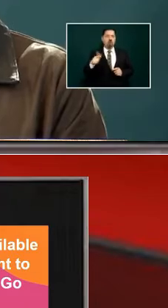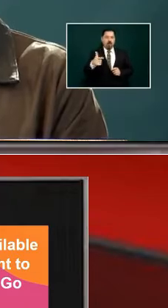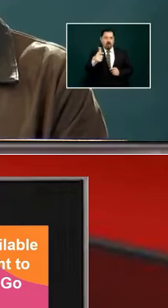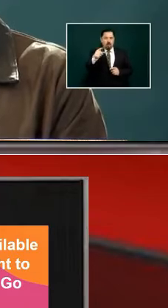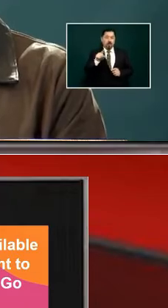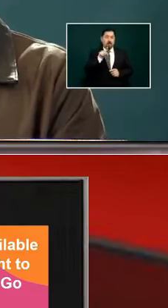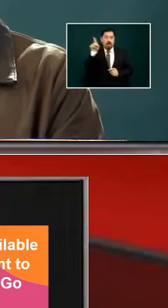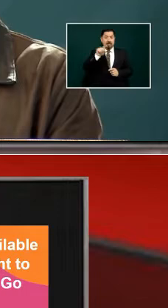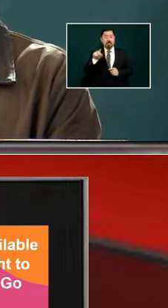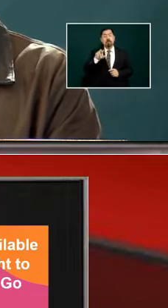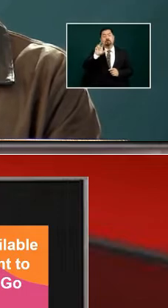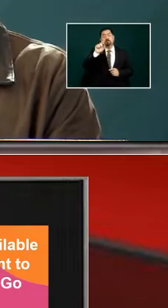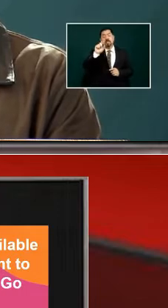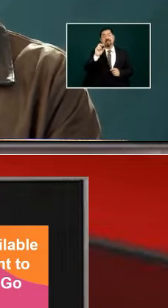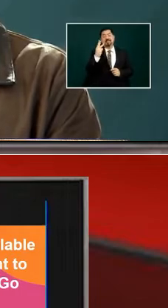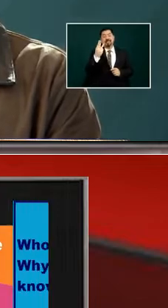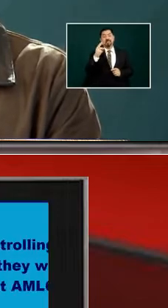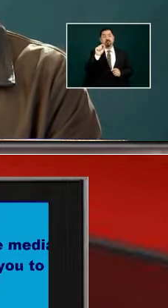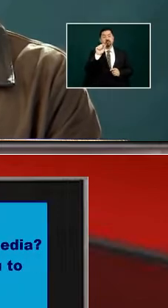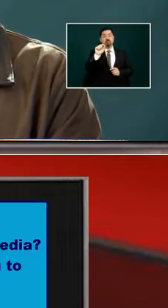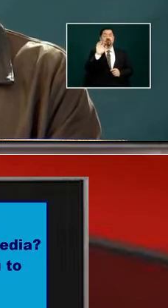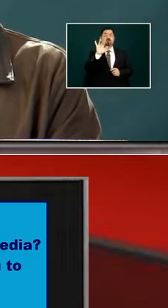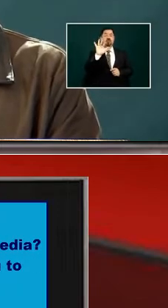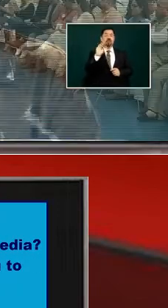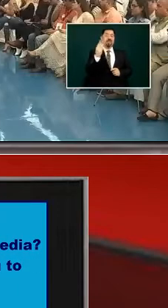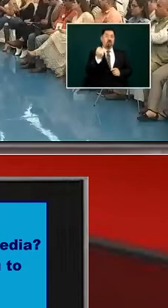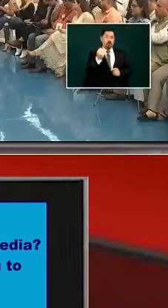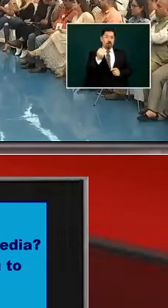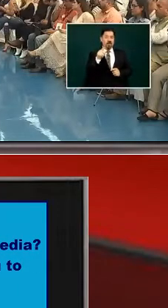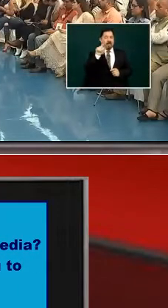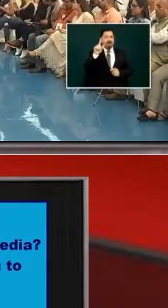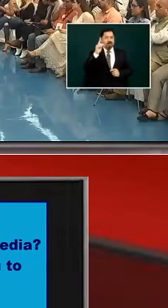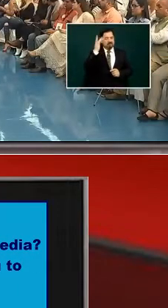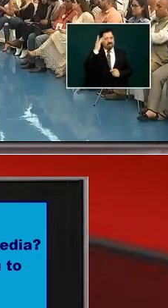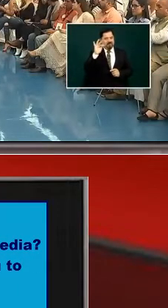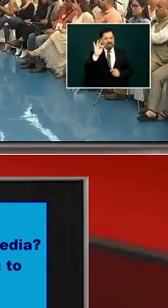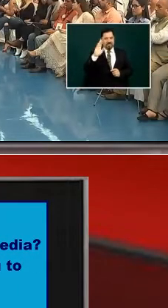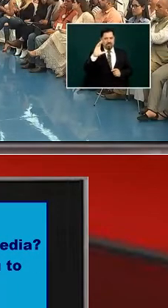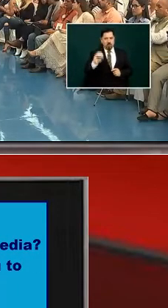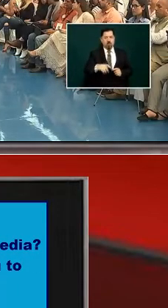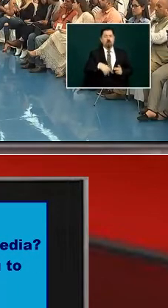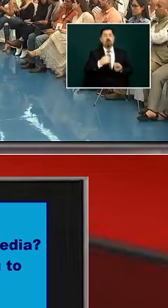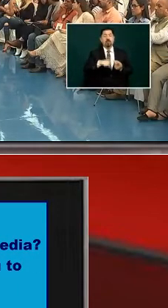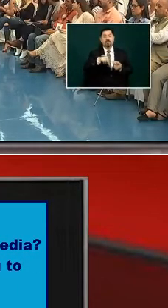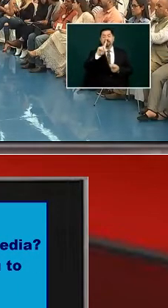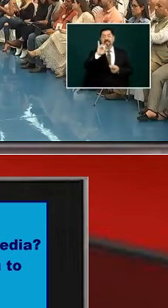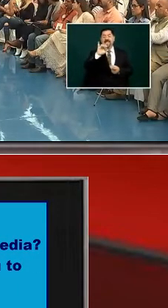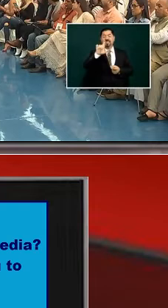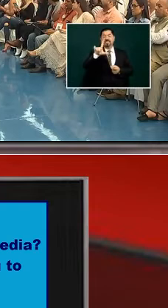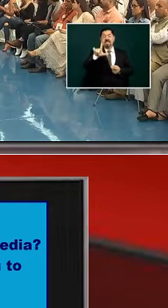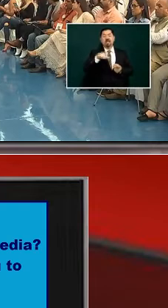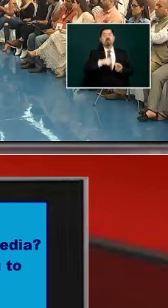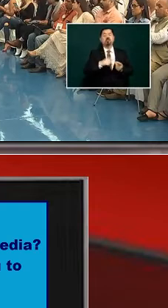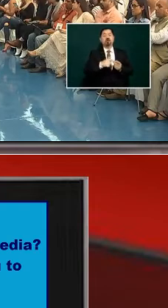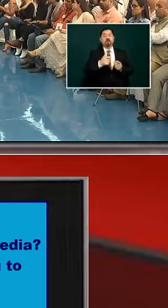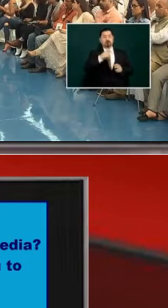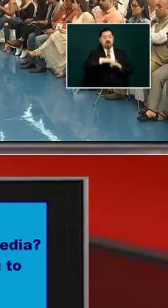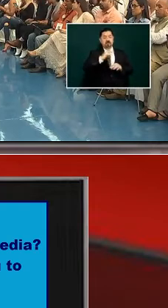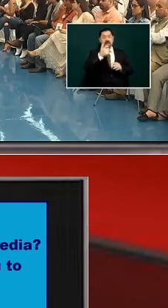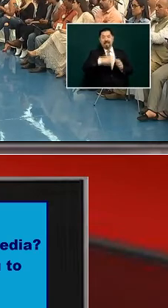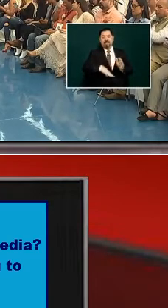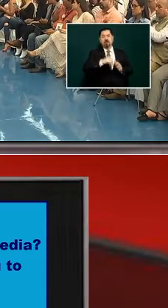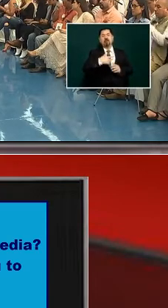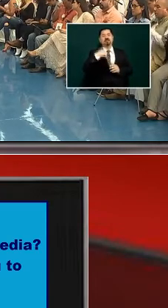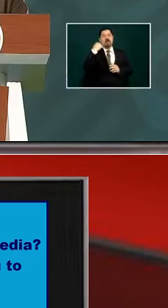23 pesos in somebody and D so 1929 in